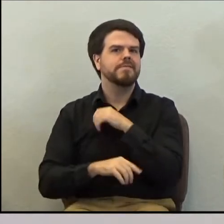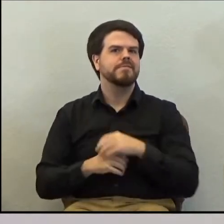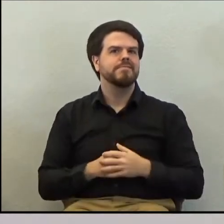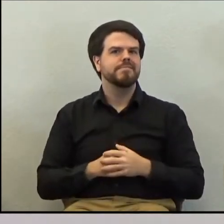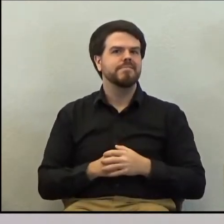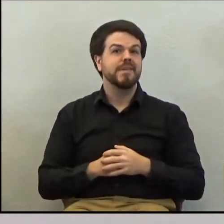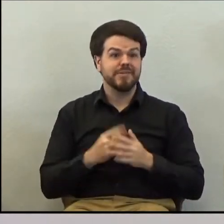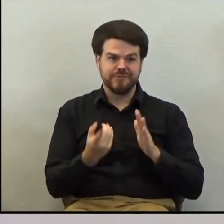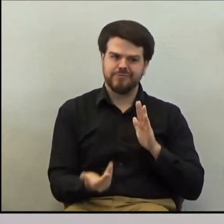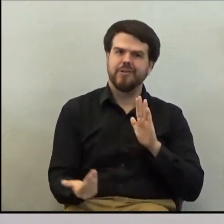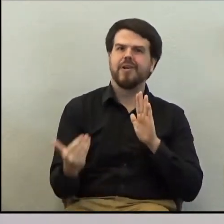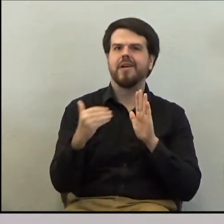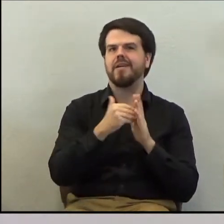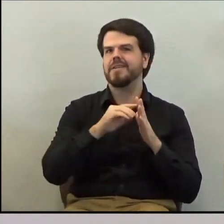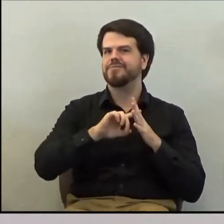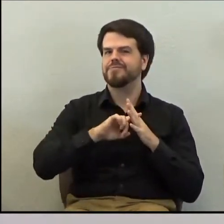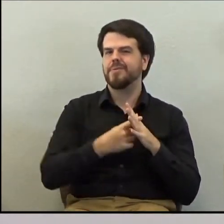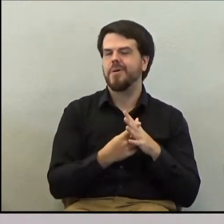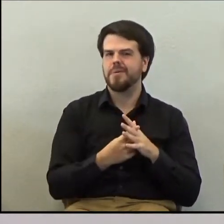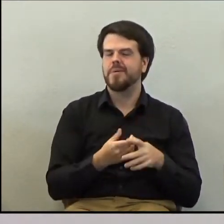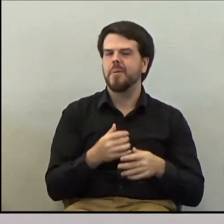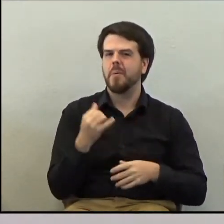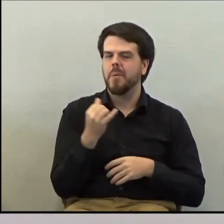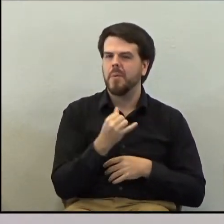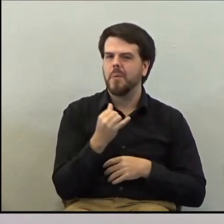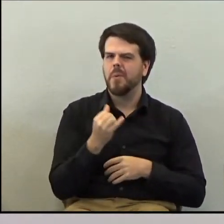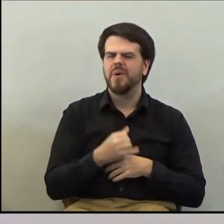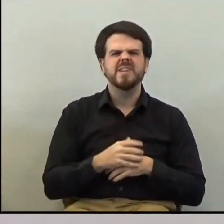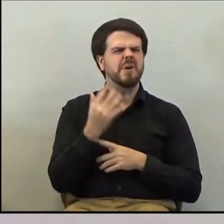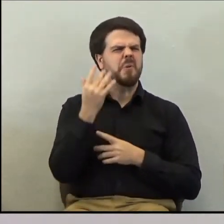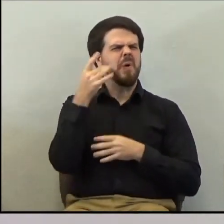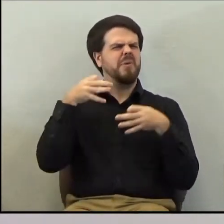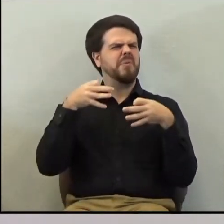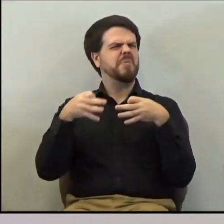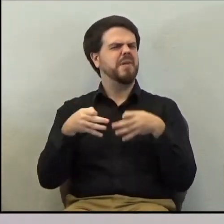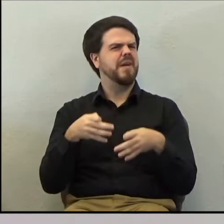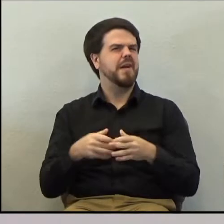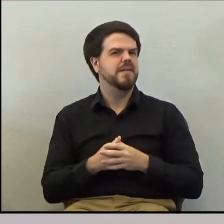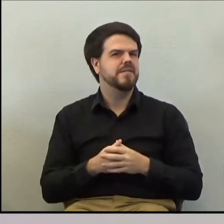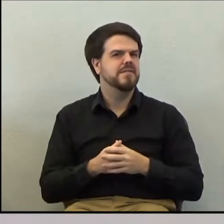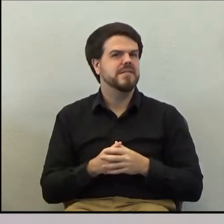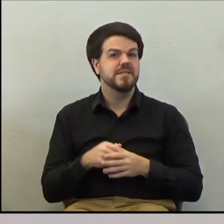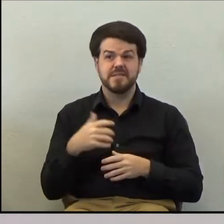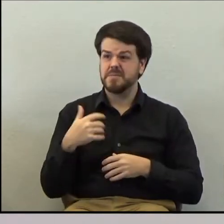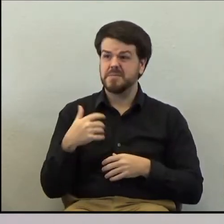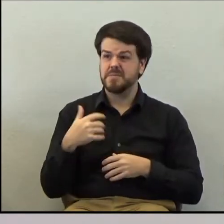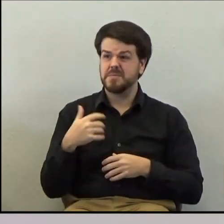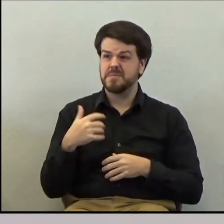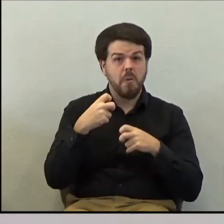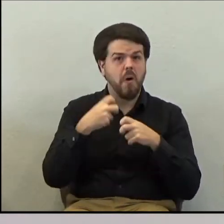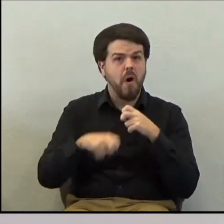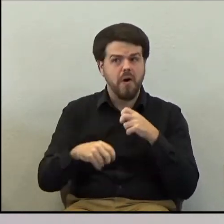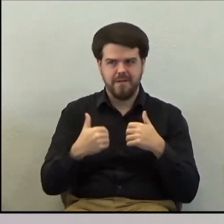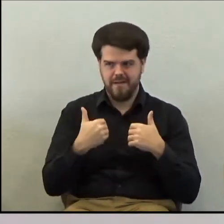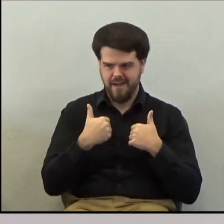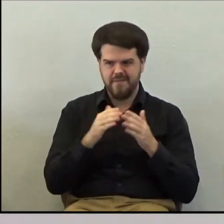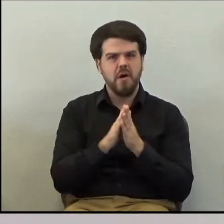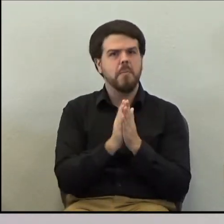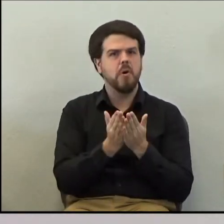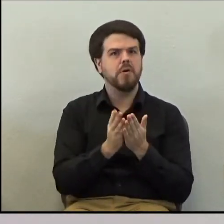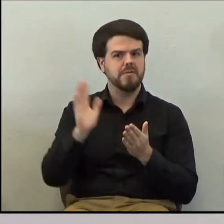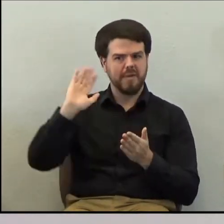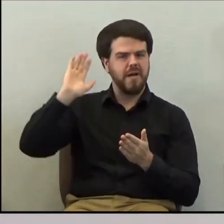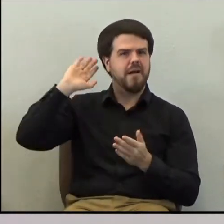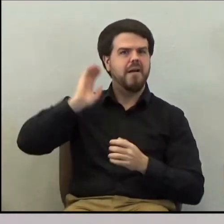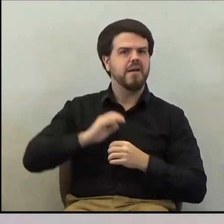I bring this up so that we could understand just, you know, how difficult it was to get a book in those days,